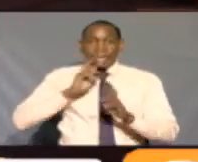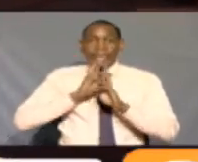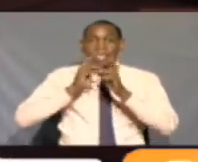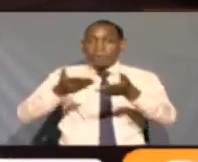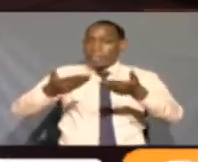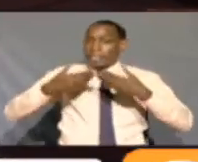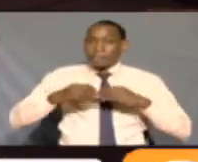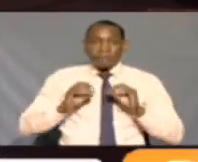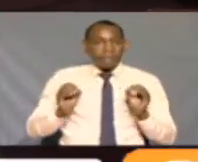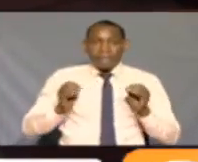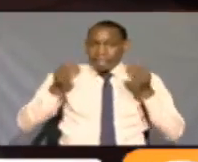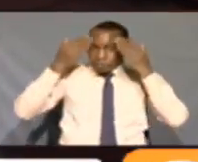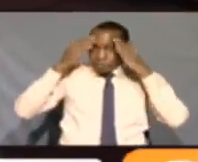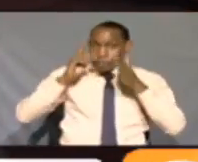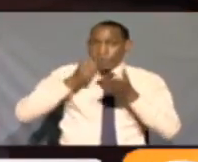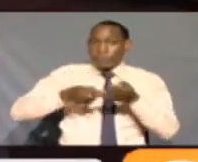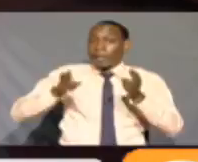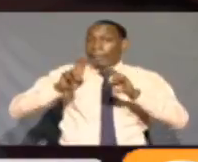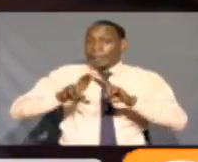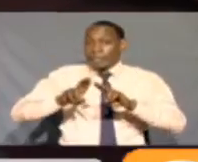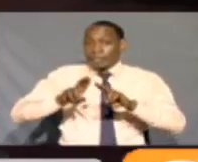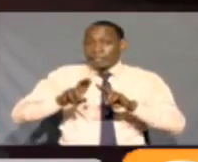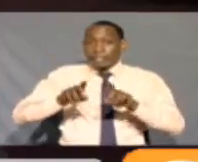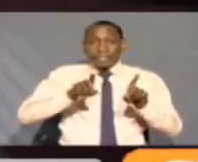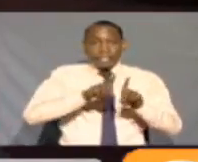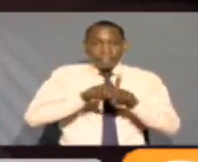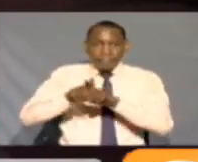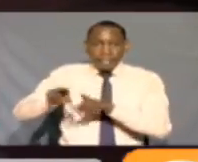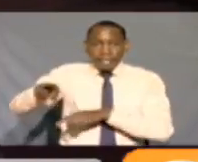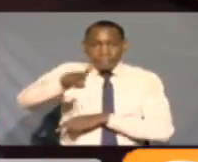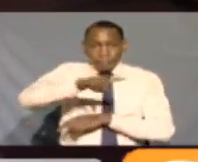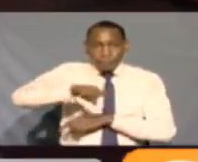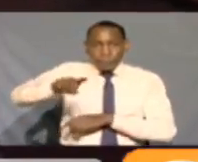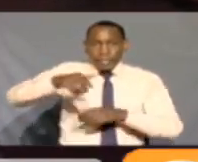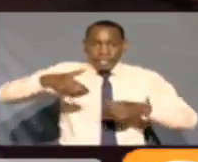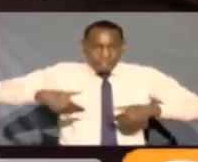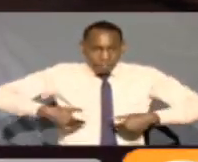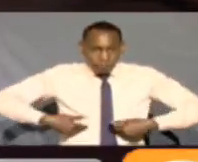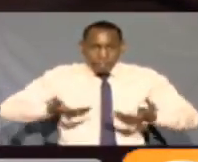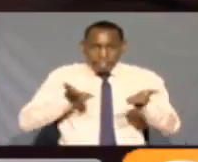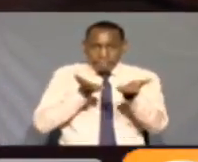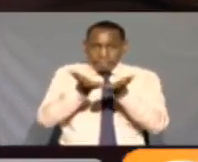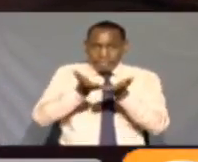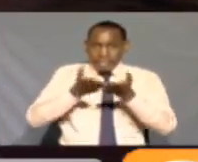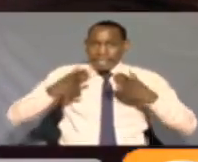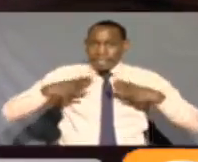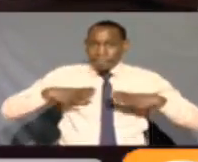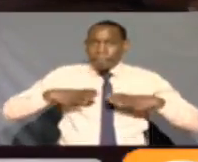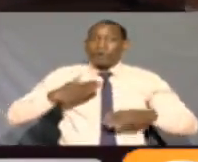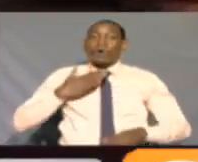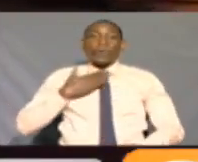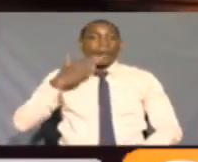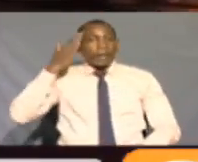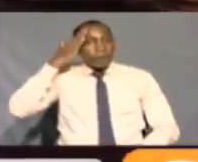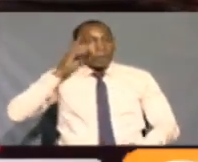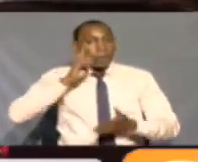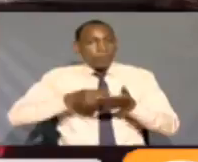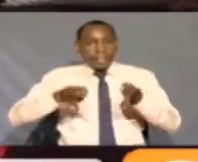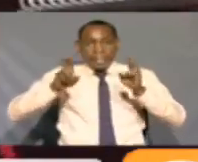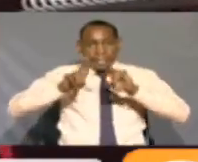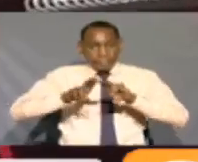results, we didn't know what happened, and for us as the young entrepreneurs, we really need to know what